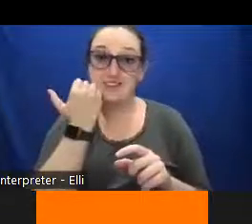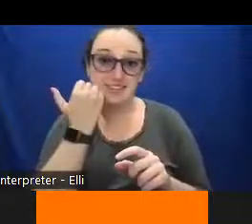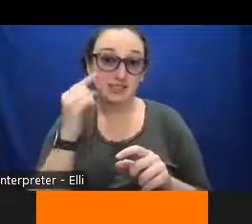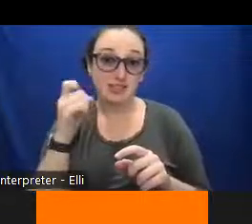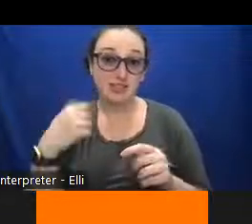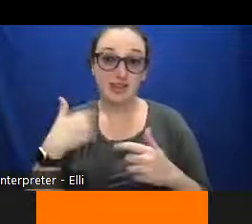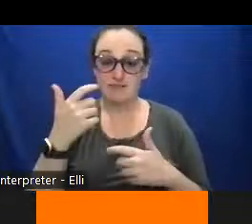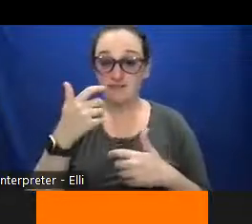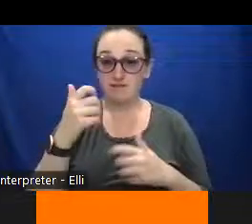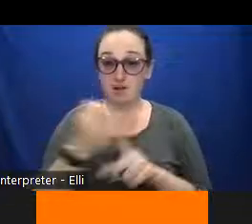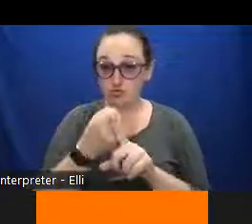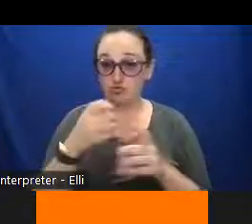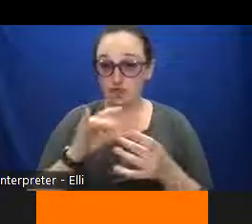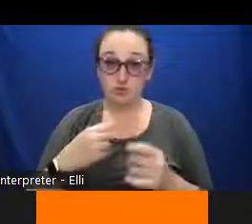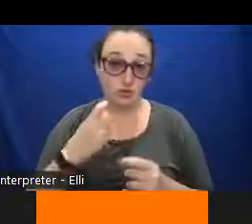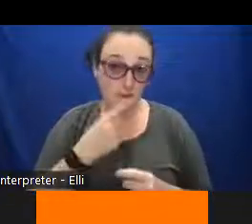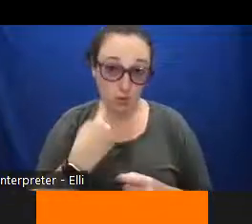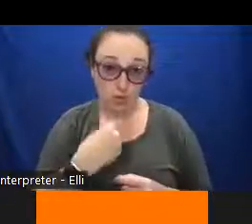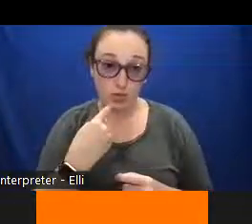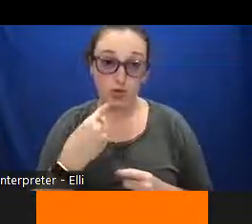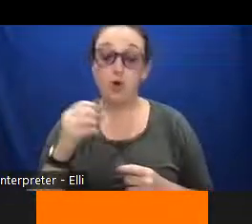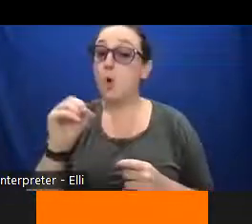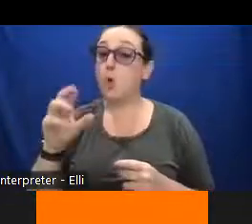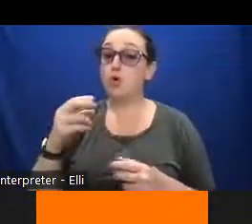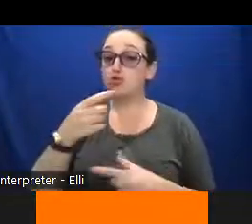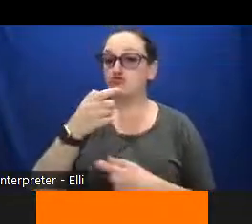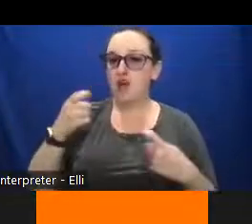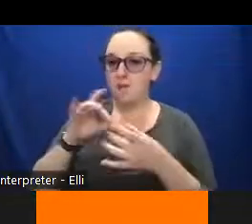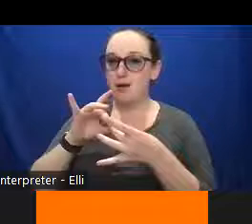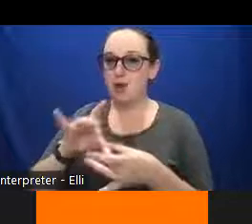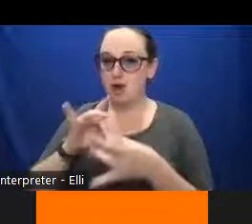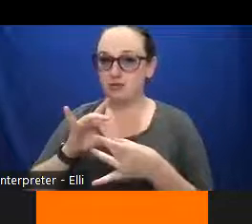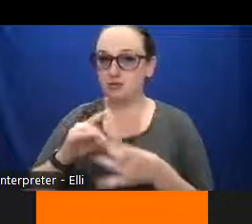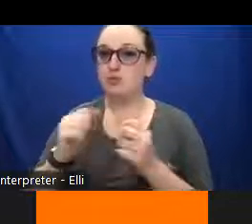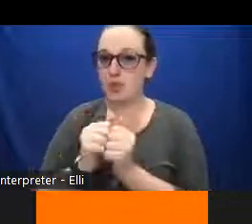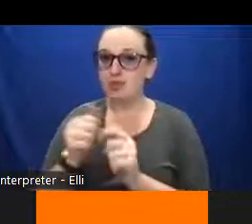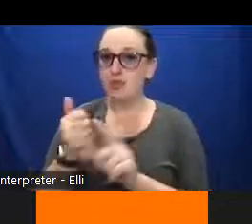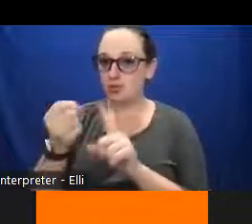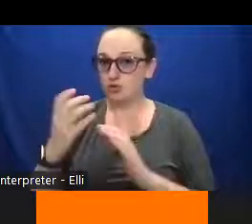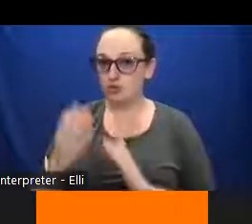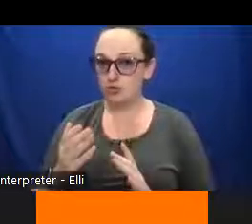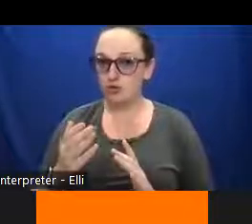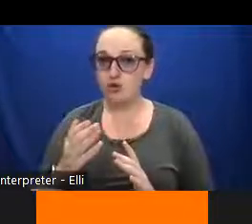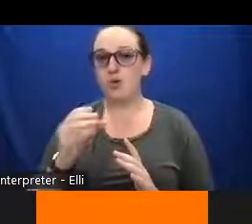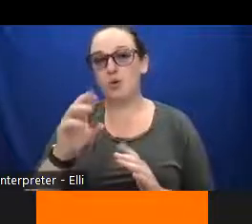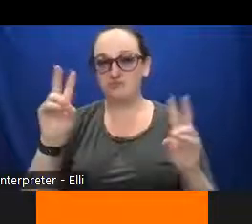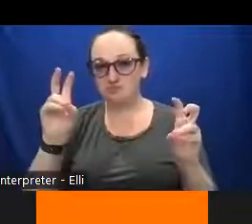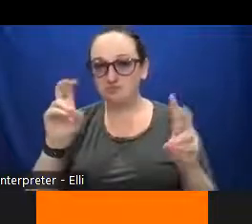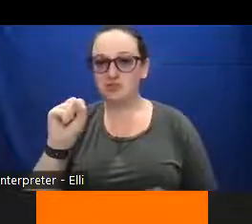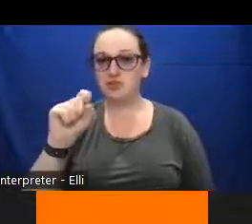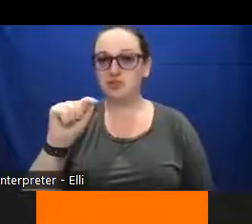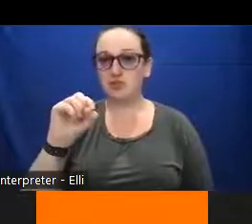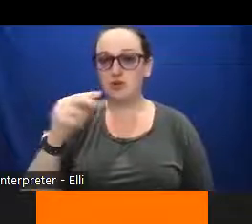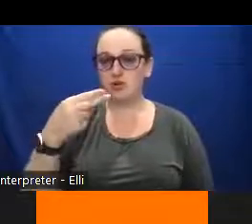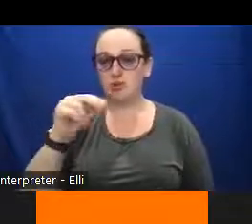victim of abuse might bond strongly to her abuser. This is known as traumatic bonding, or Stockholm syndrome. And jumbled